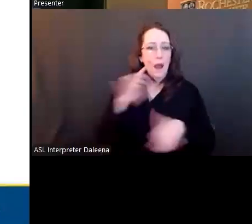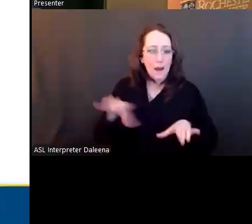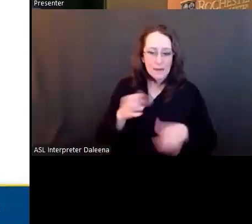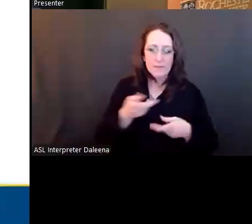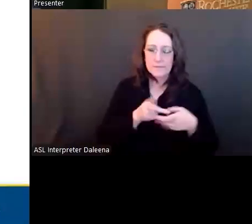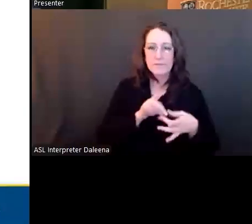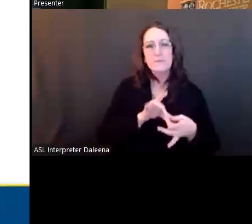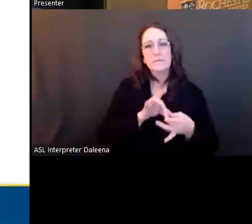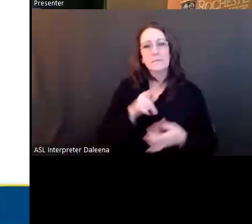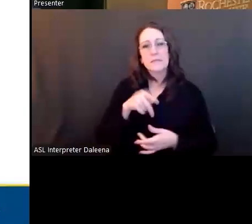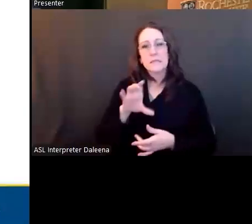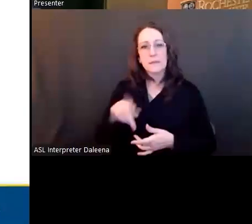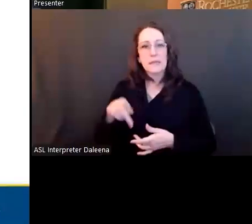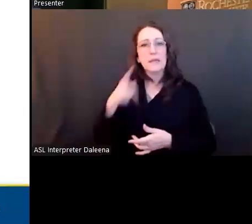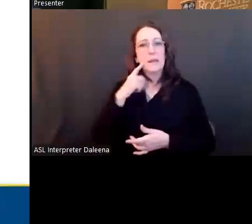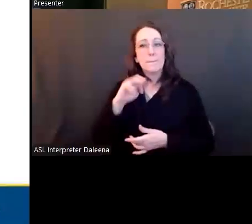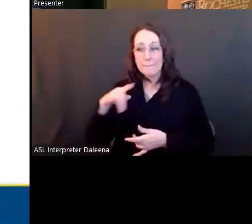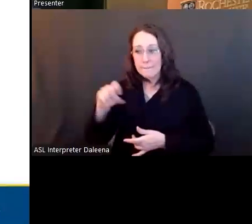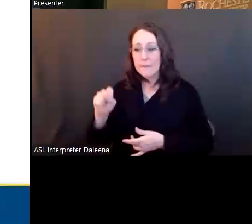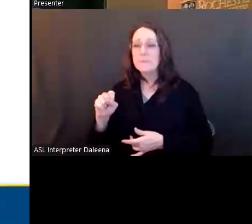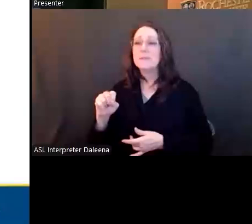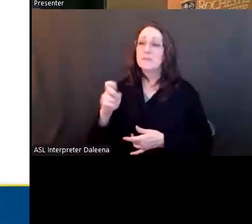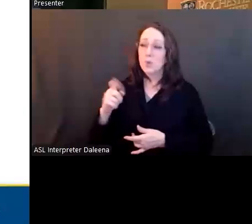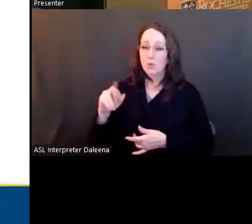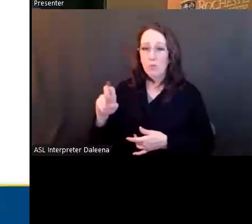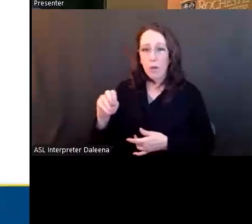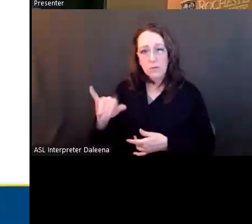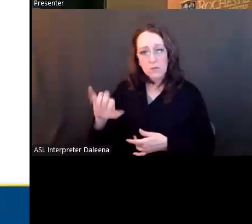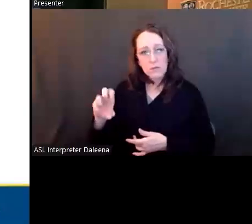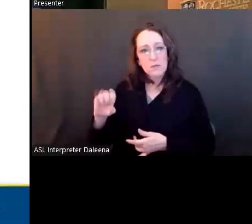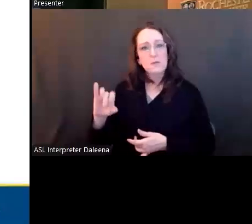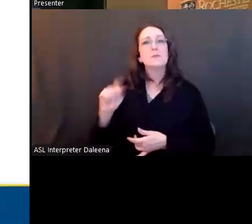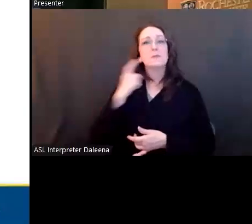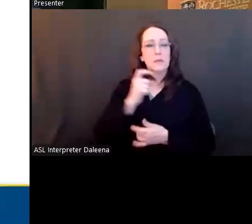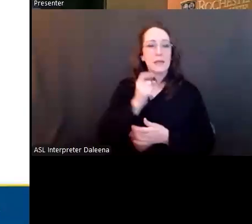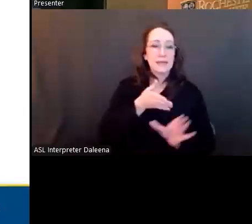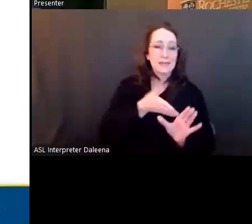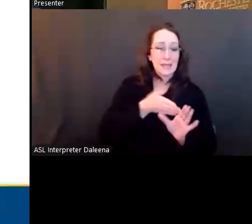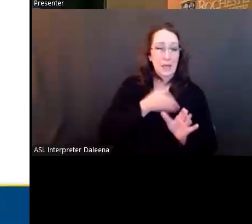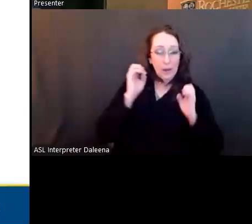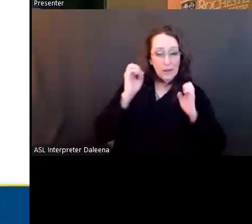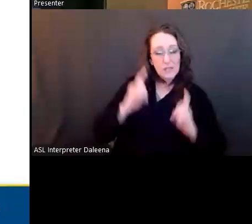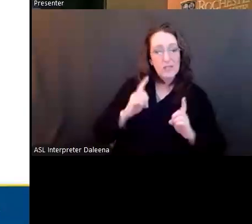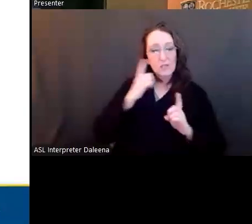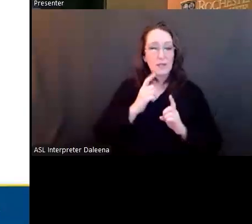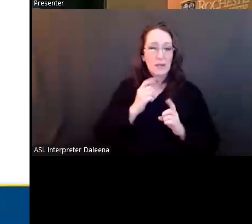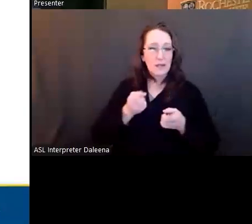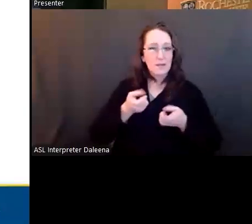MIPS and his endocrinologist. She's also provided a significant amount of psychoeducation and assistance with diabetic